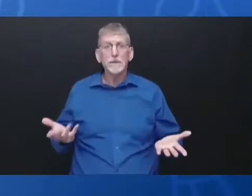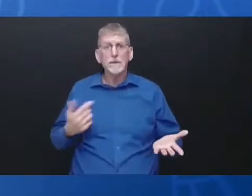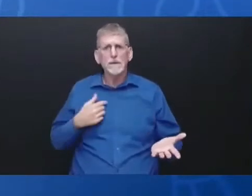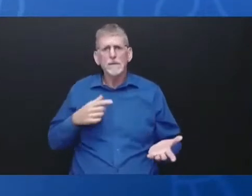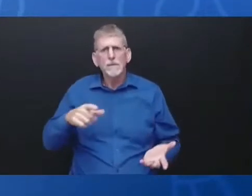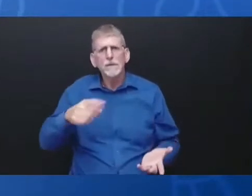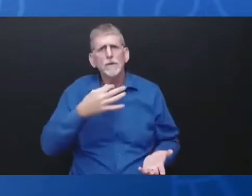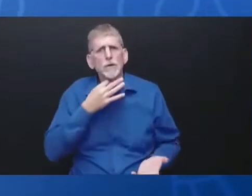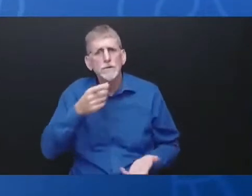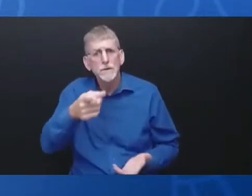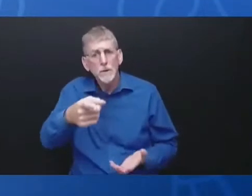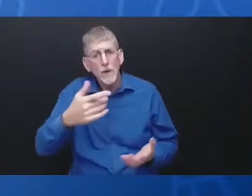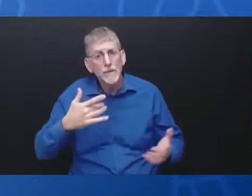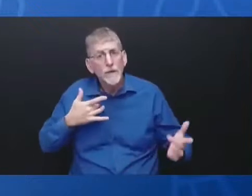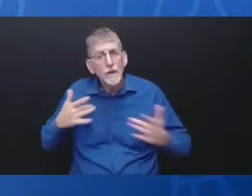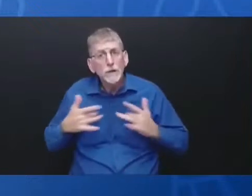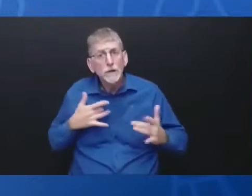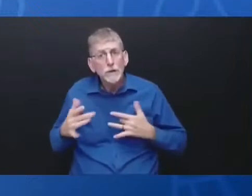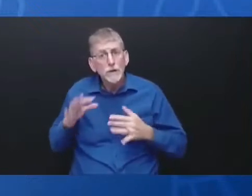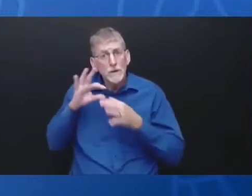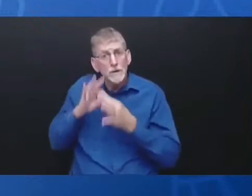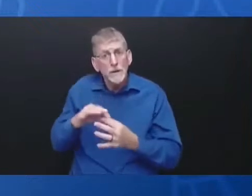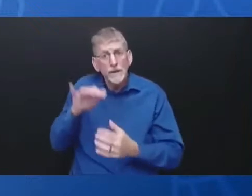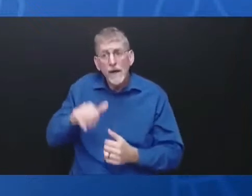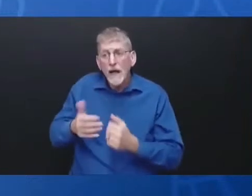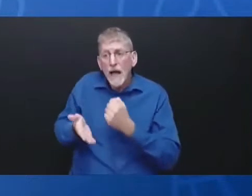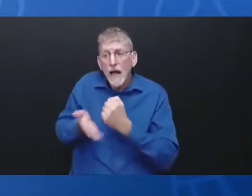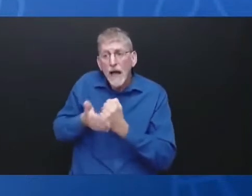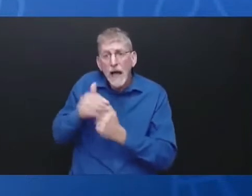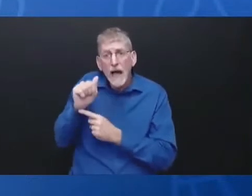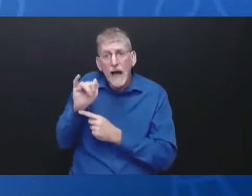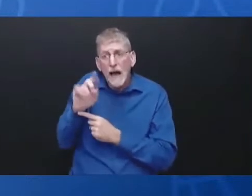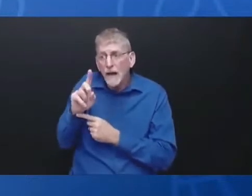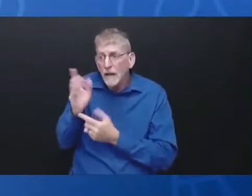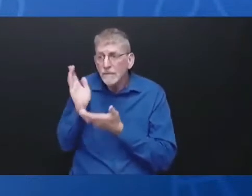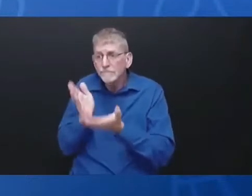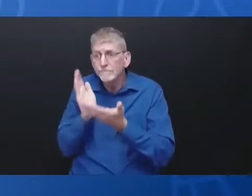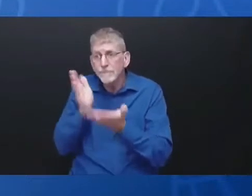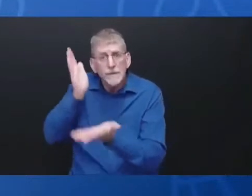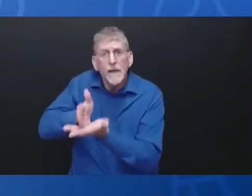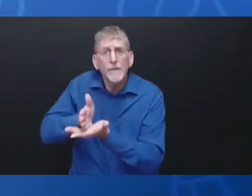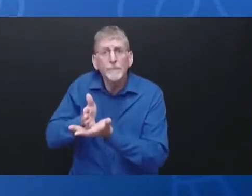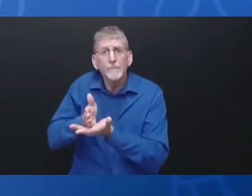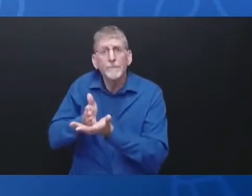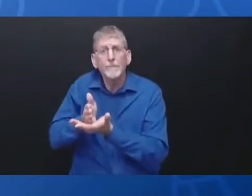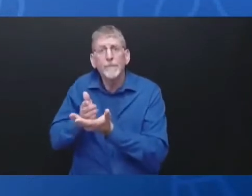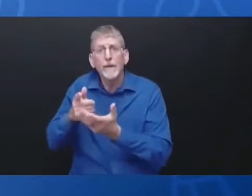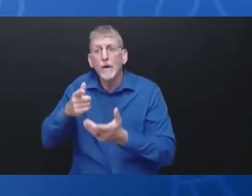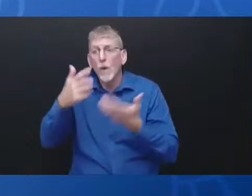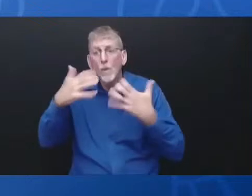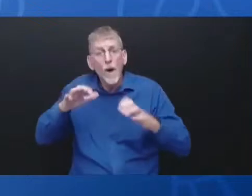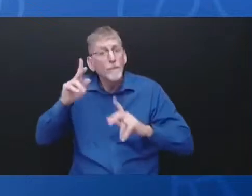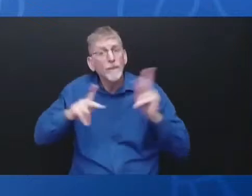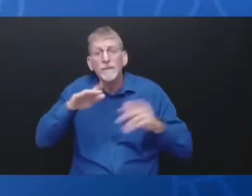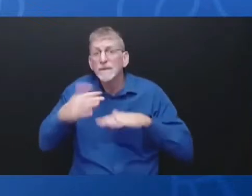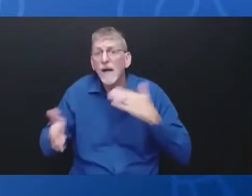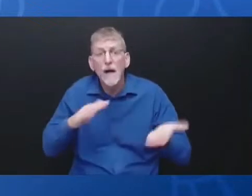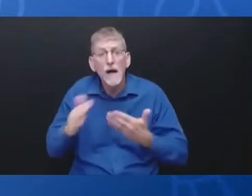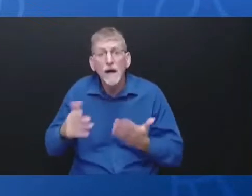beginning of Ramadan as well, where people need food and water and so on. I mean, is